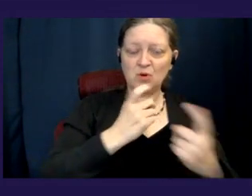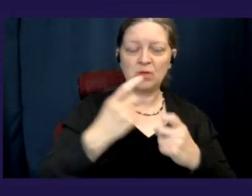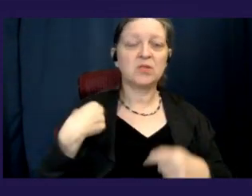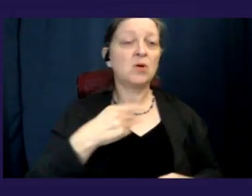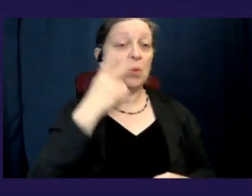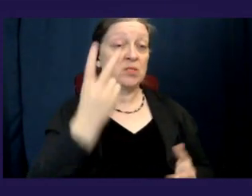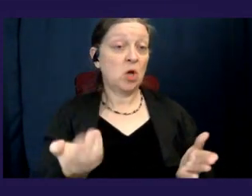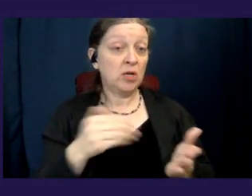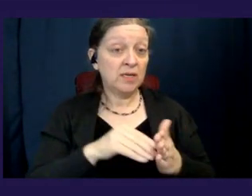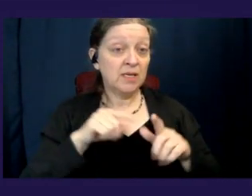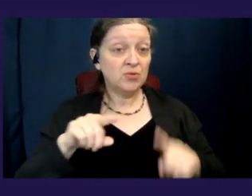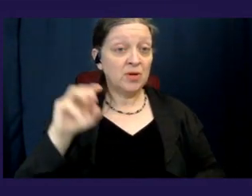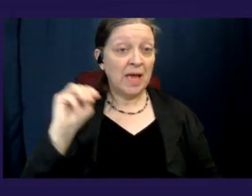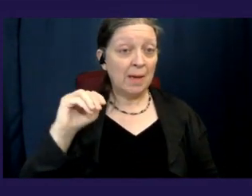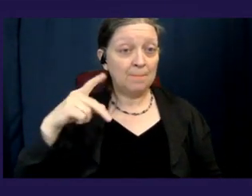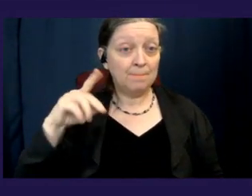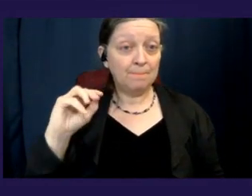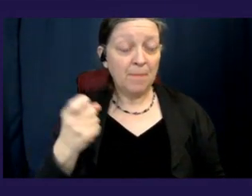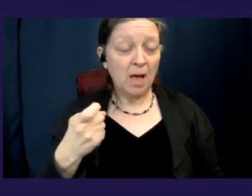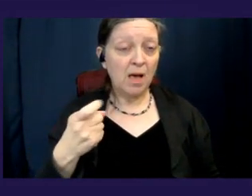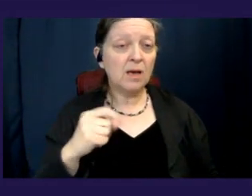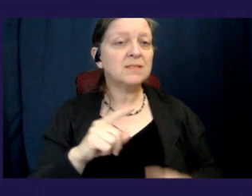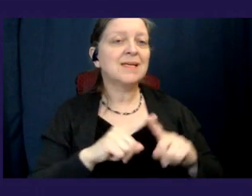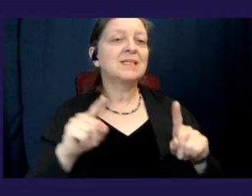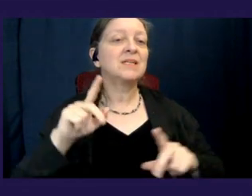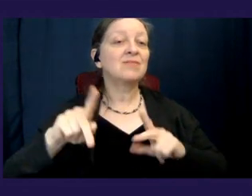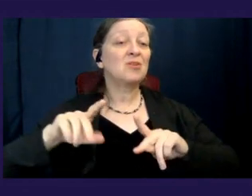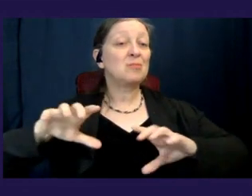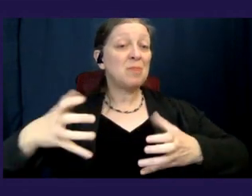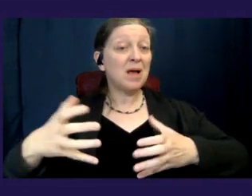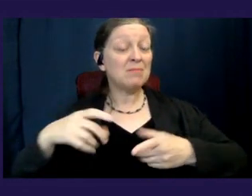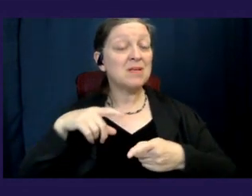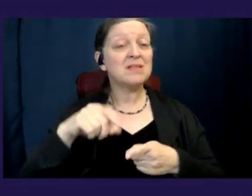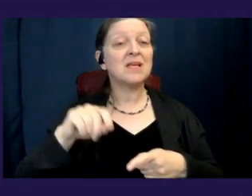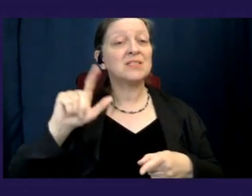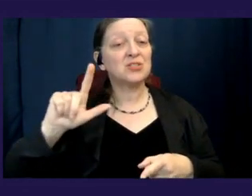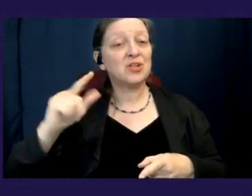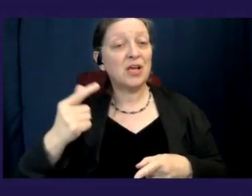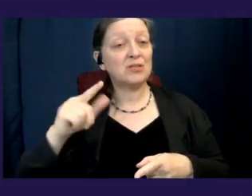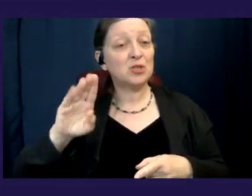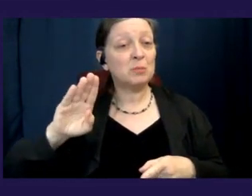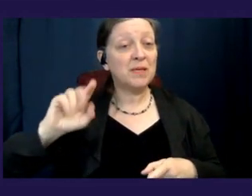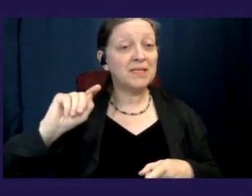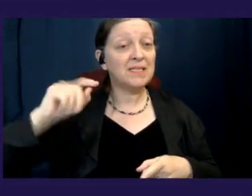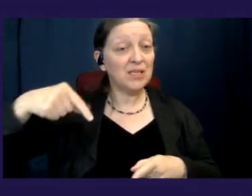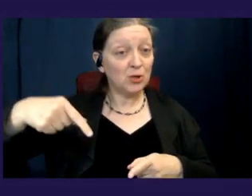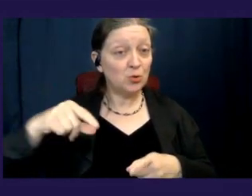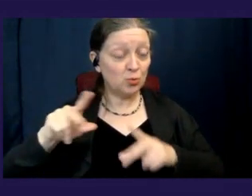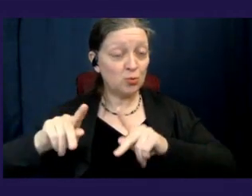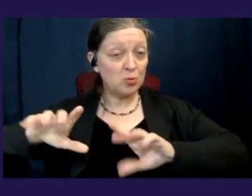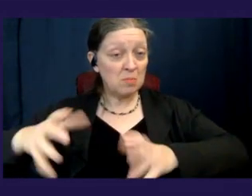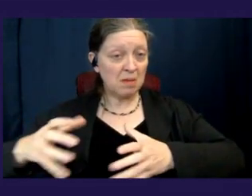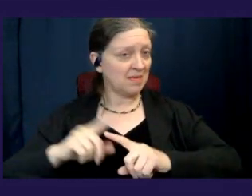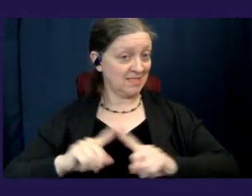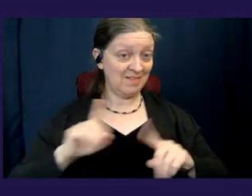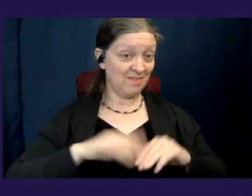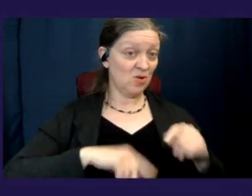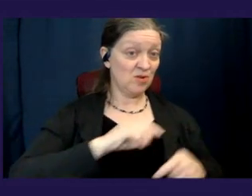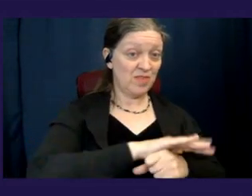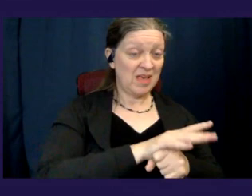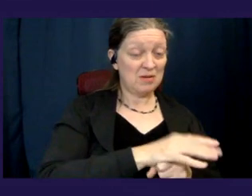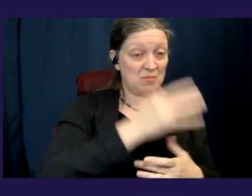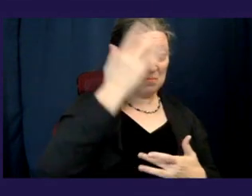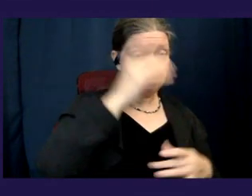different population, largely LGBTQ population, and their needs were very different than what we had experienced during the pandemic with some of